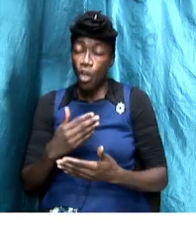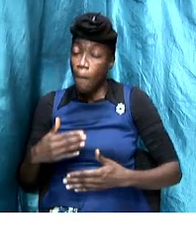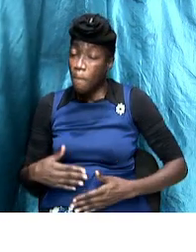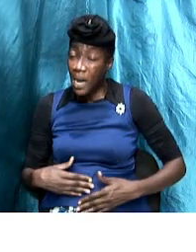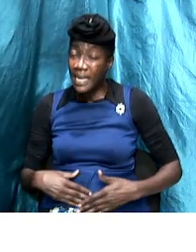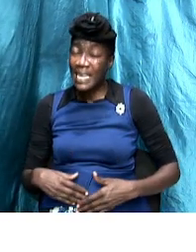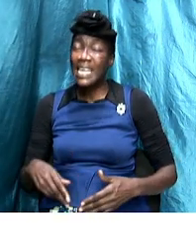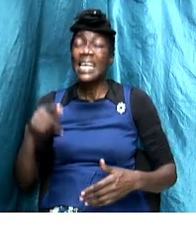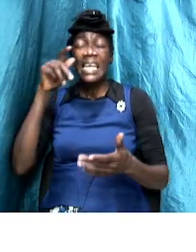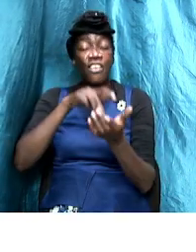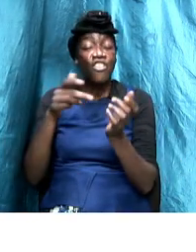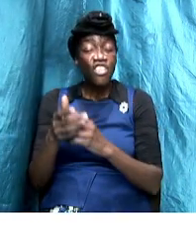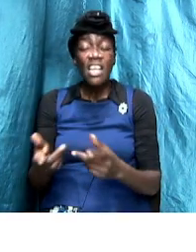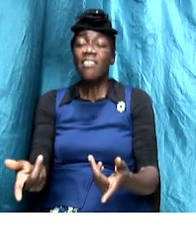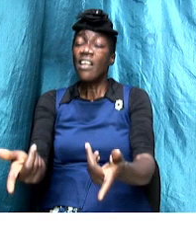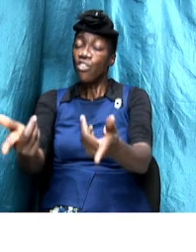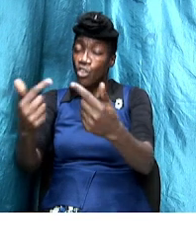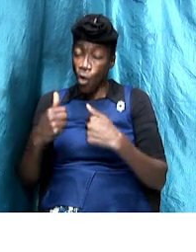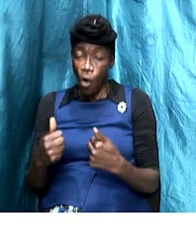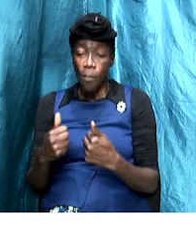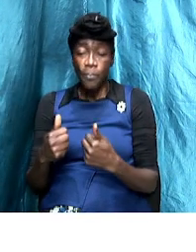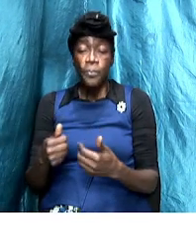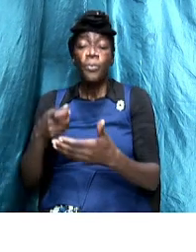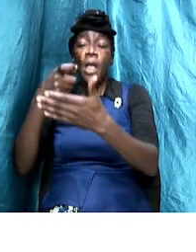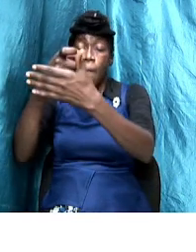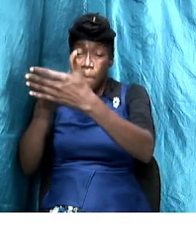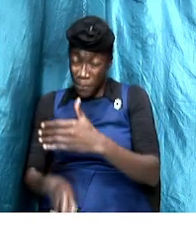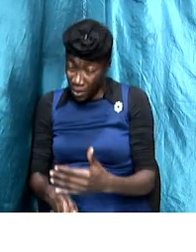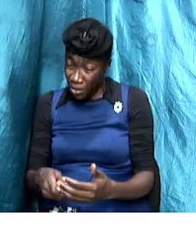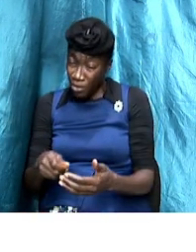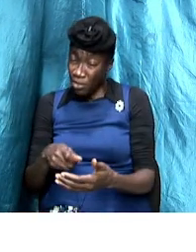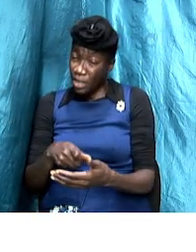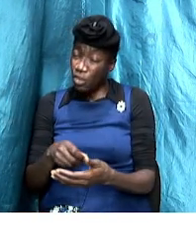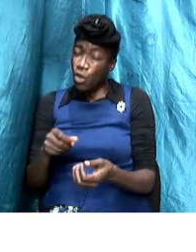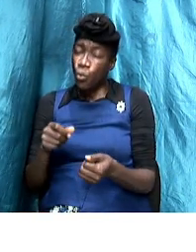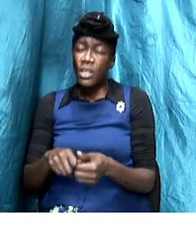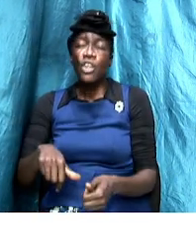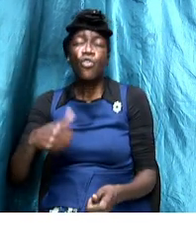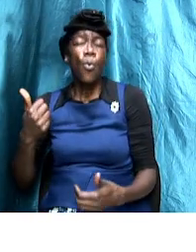He came and he purchased it with his own blood.